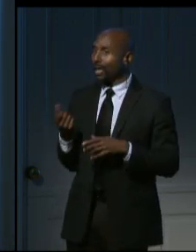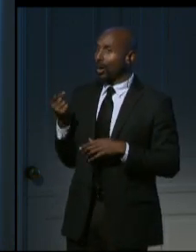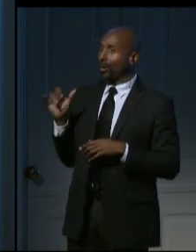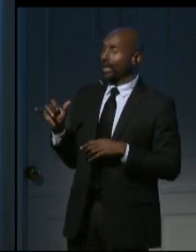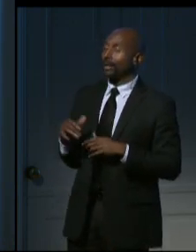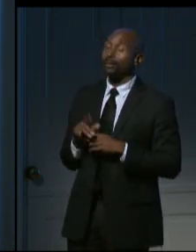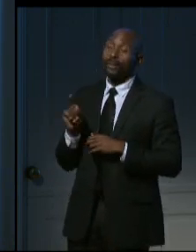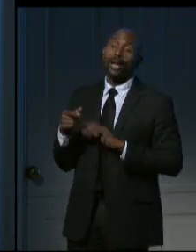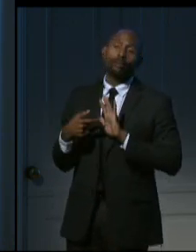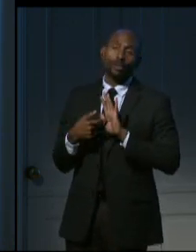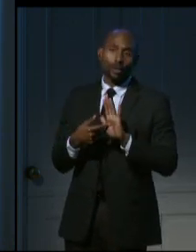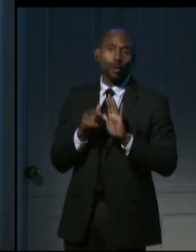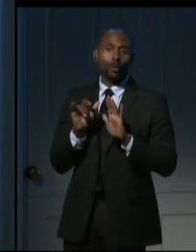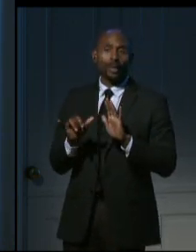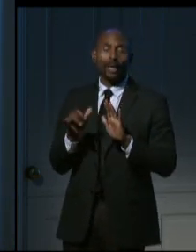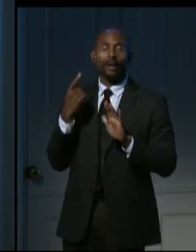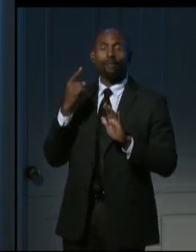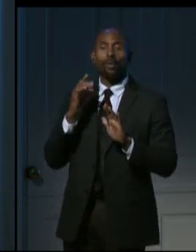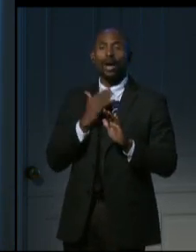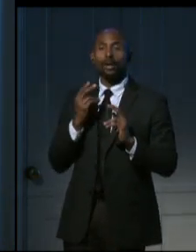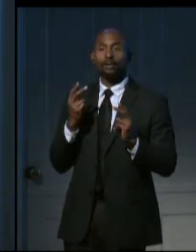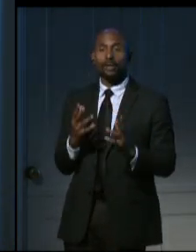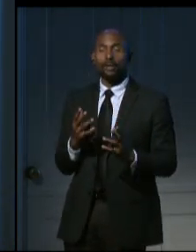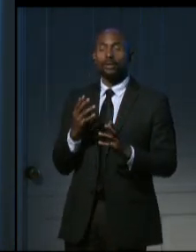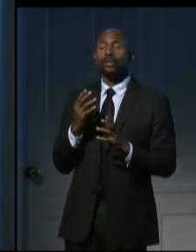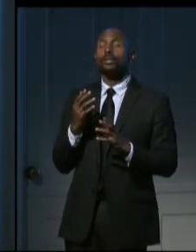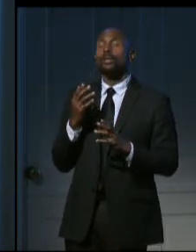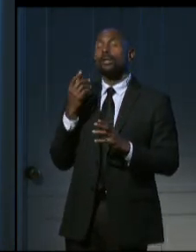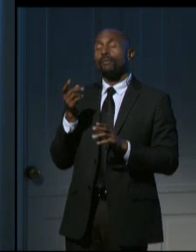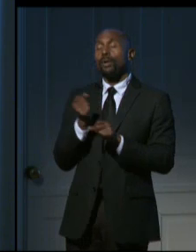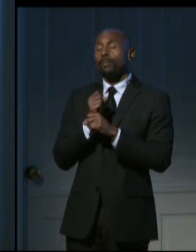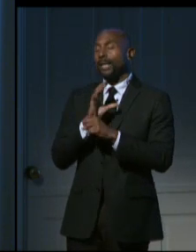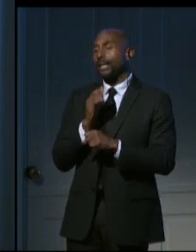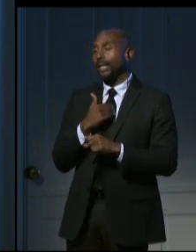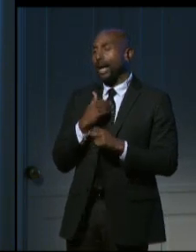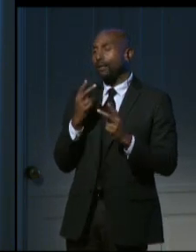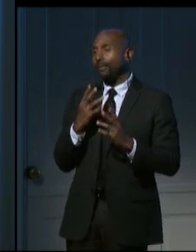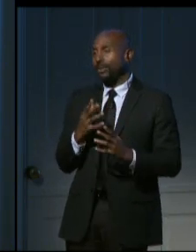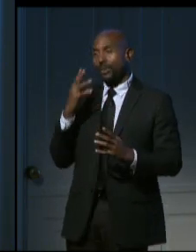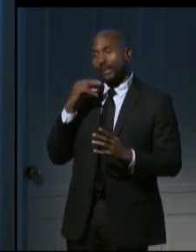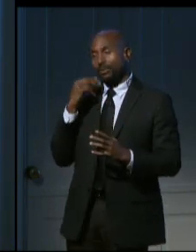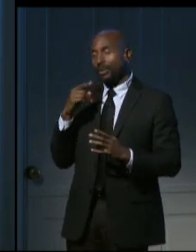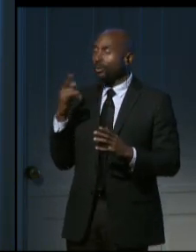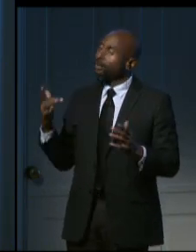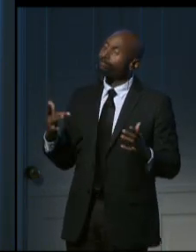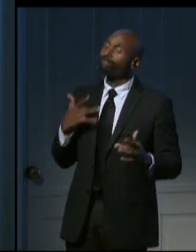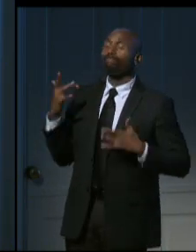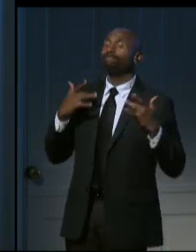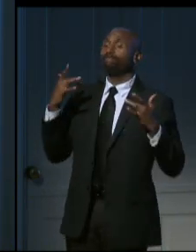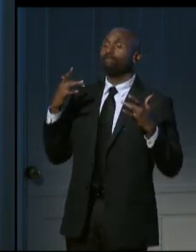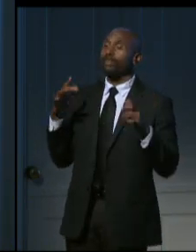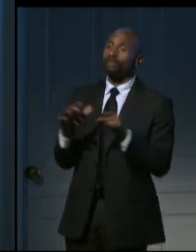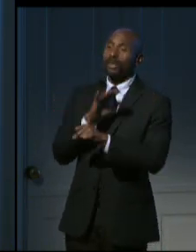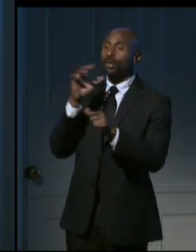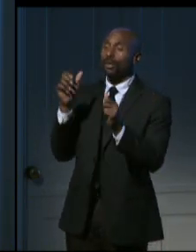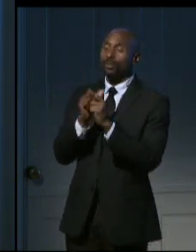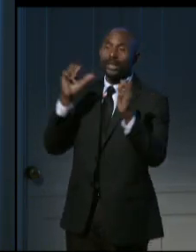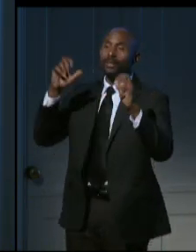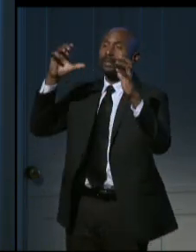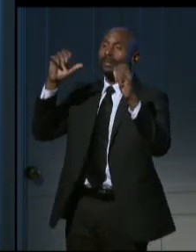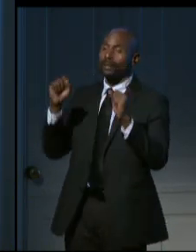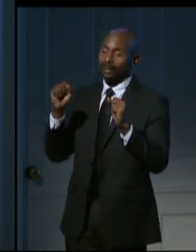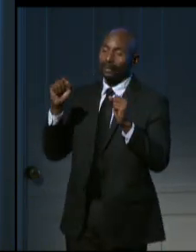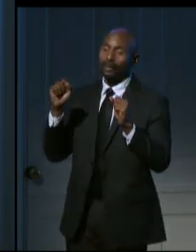our visitors and make our experiences delightful and full of wonder, but I think it's also important